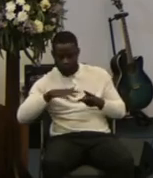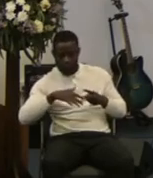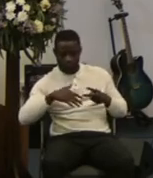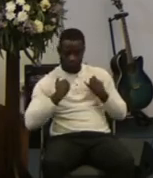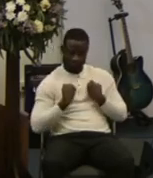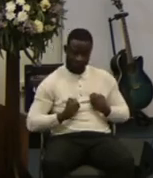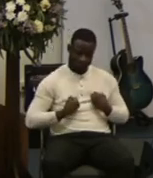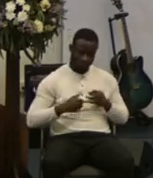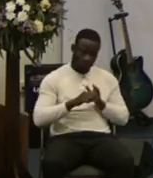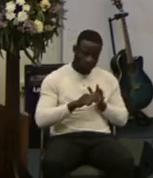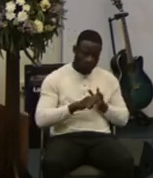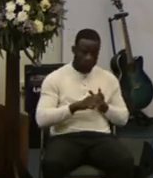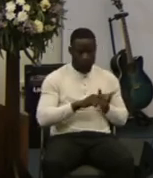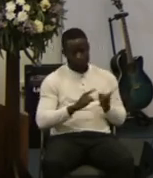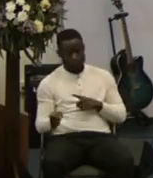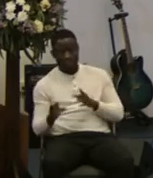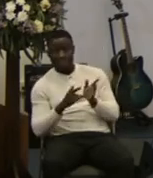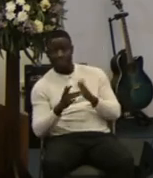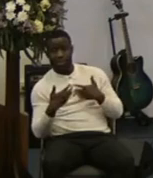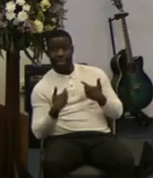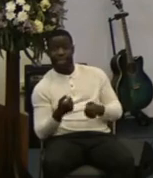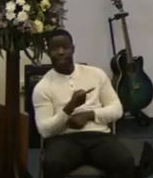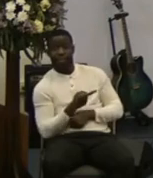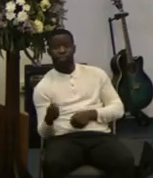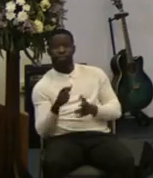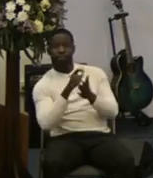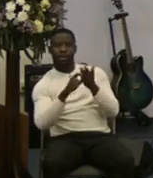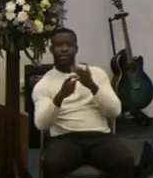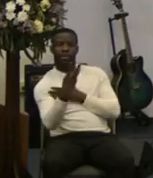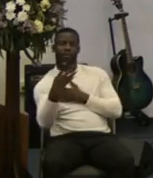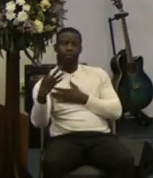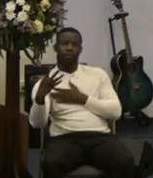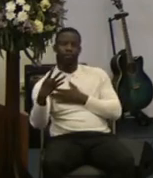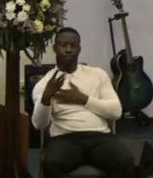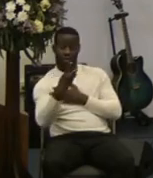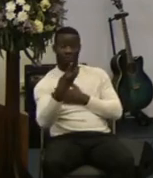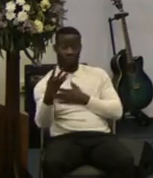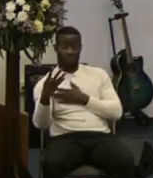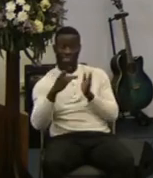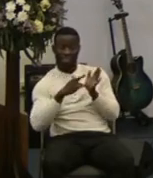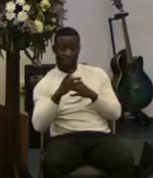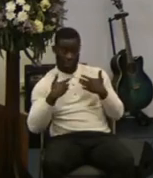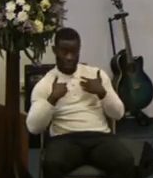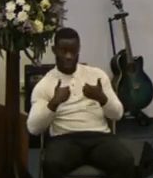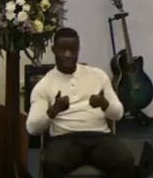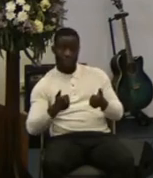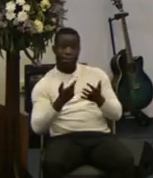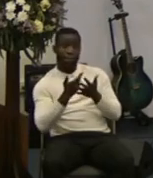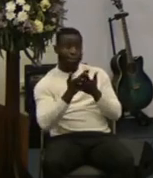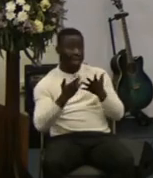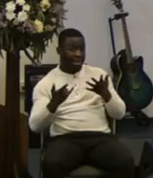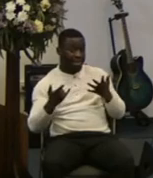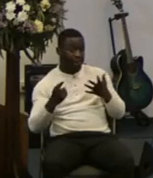perform miraculous cures, we're told in verse 34, Jesus healed